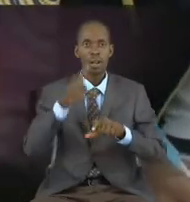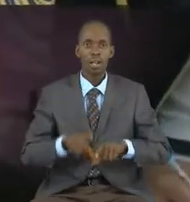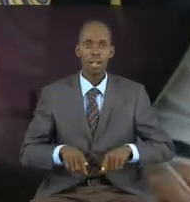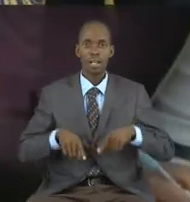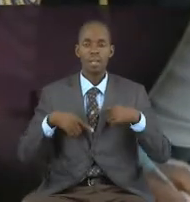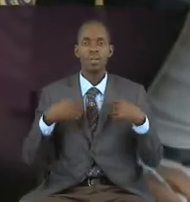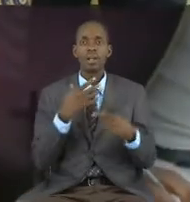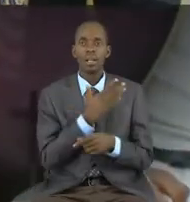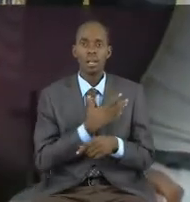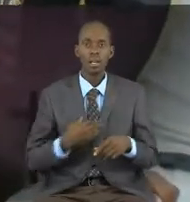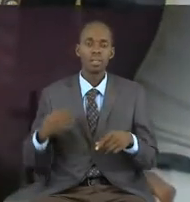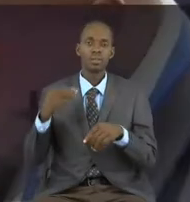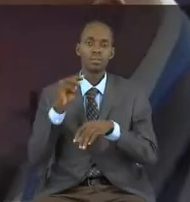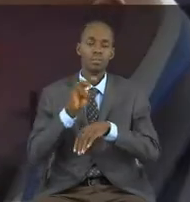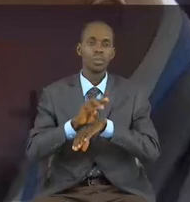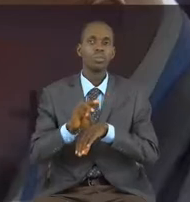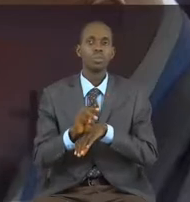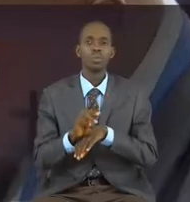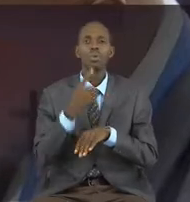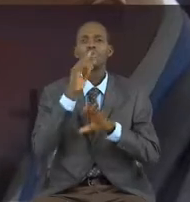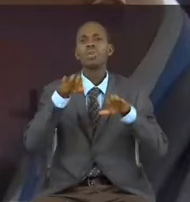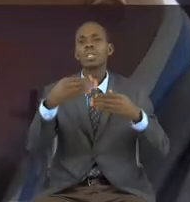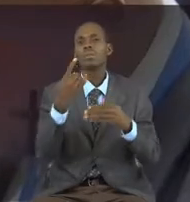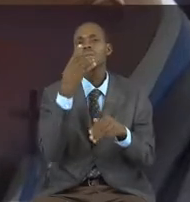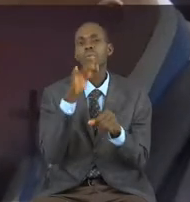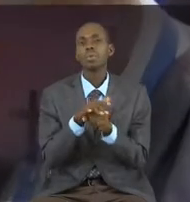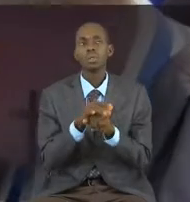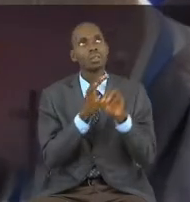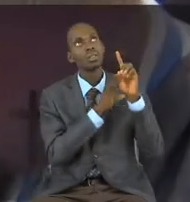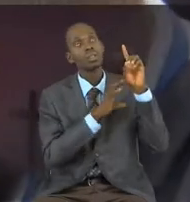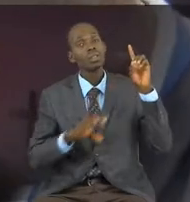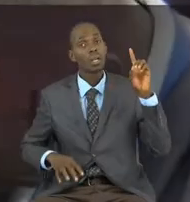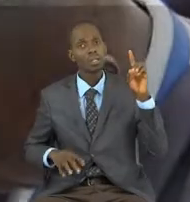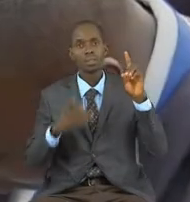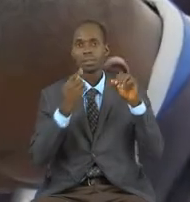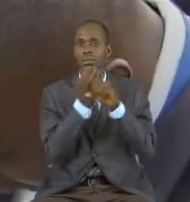and ministry. Who gave the promise? Christ, the Savior.